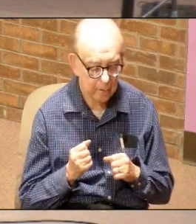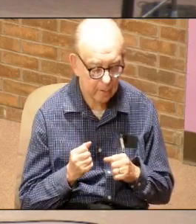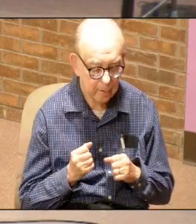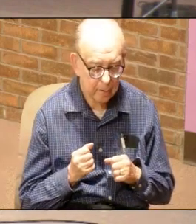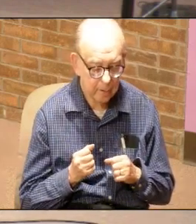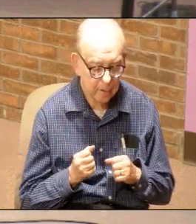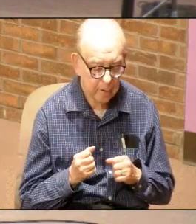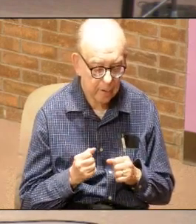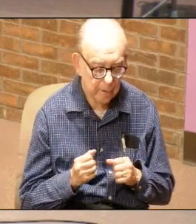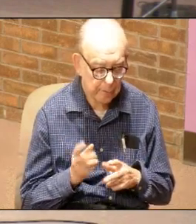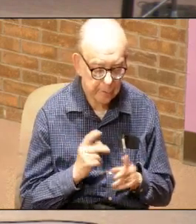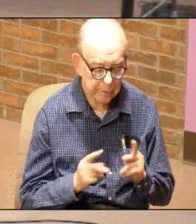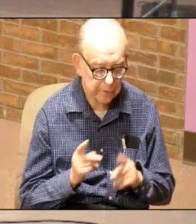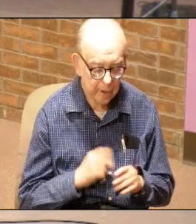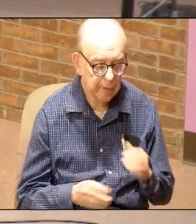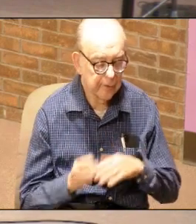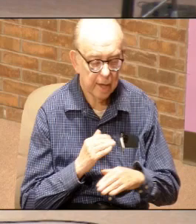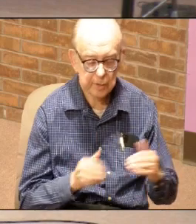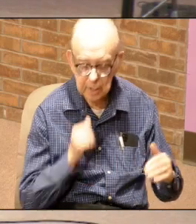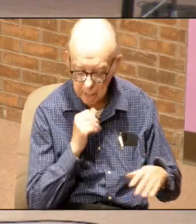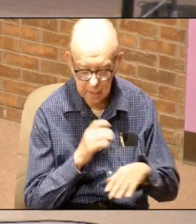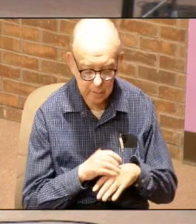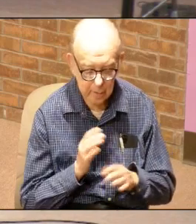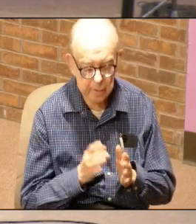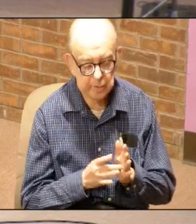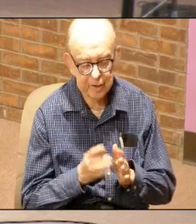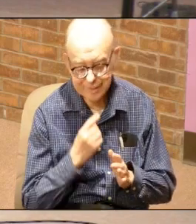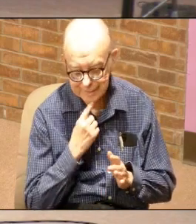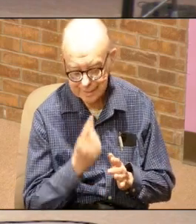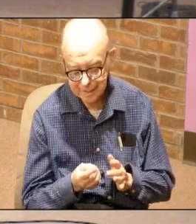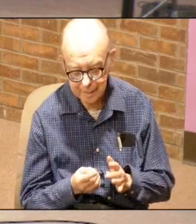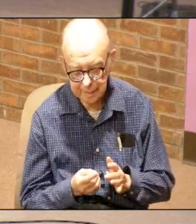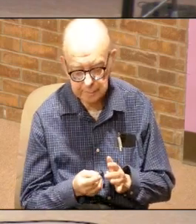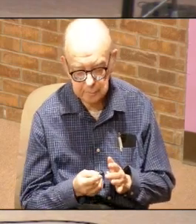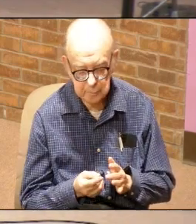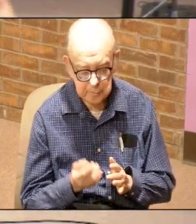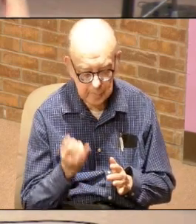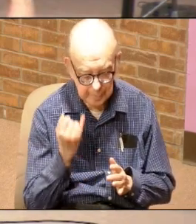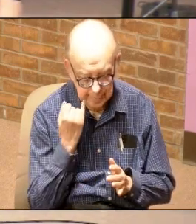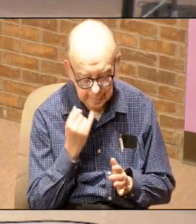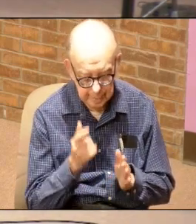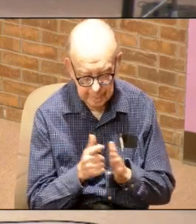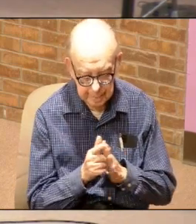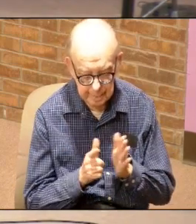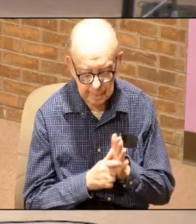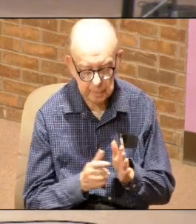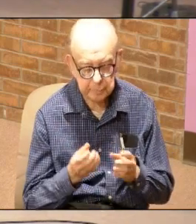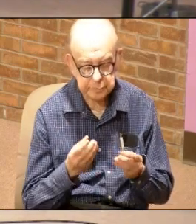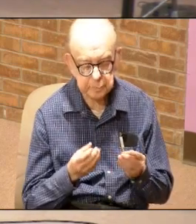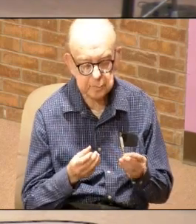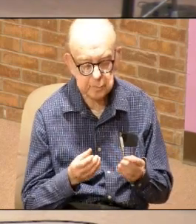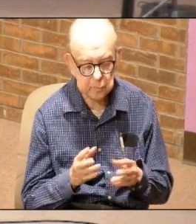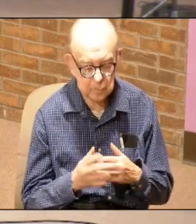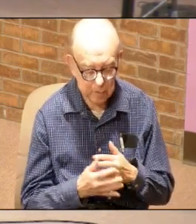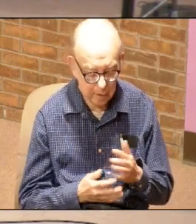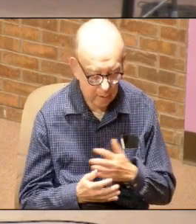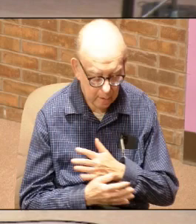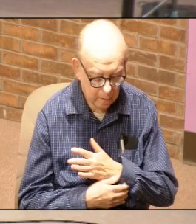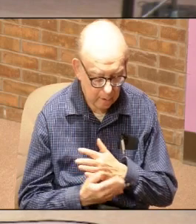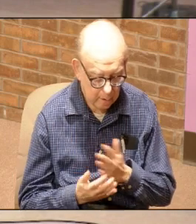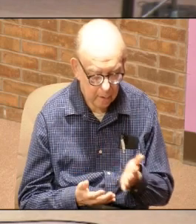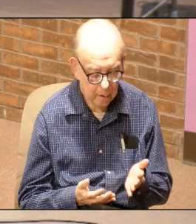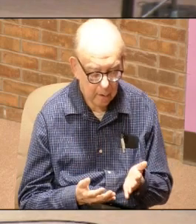of heaven, not earth. Jesus said this. He says, if the laws of the land, he says, you